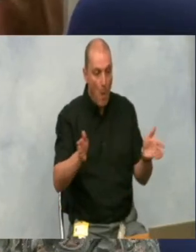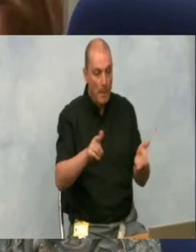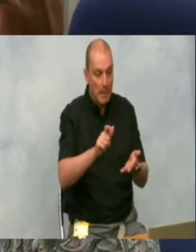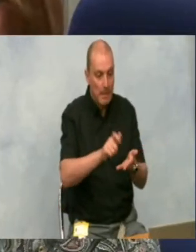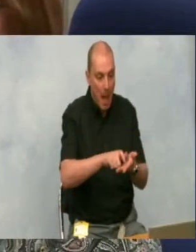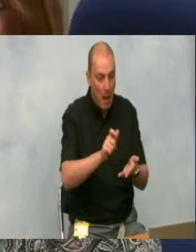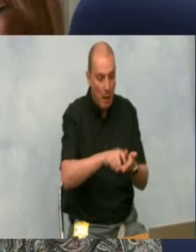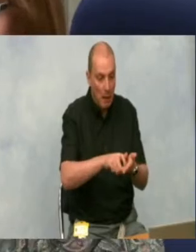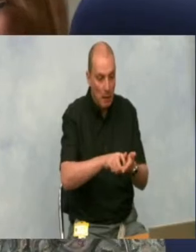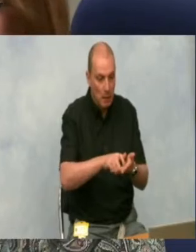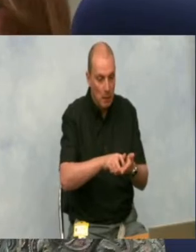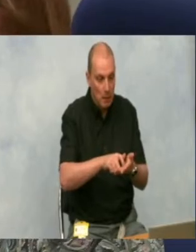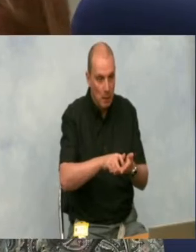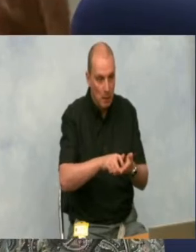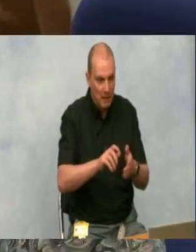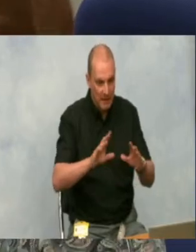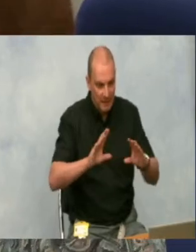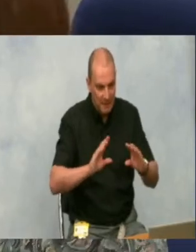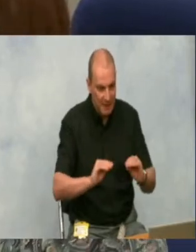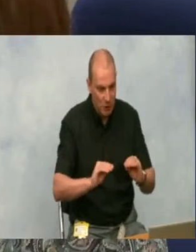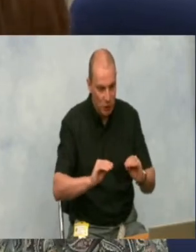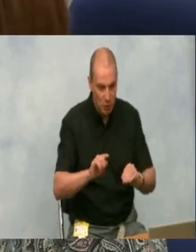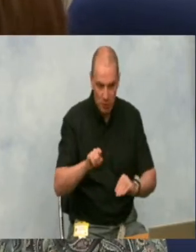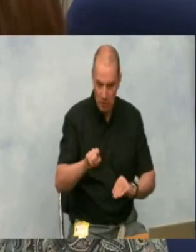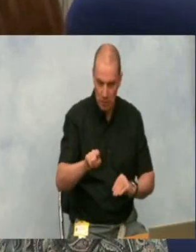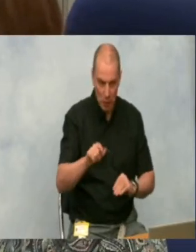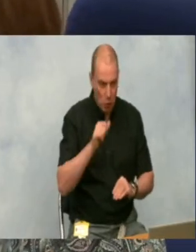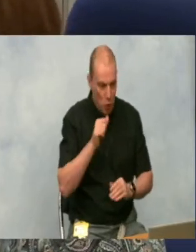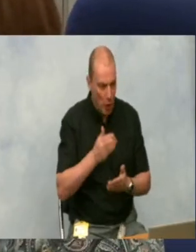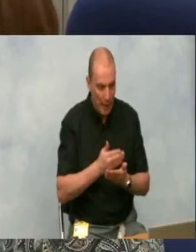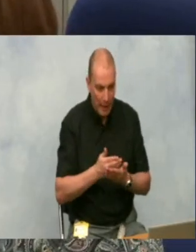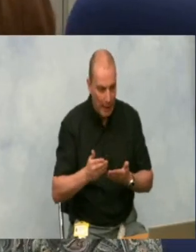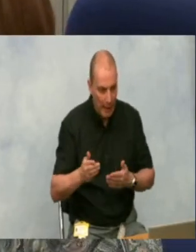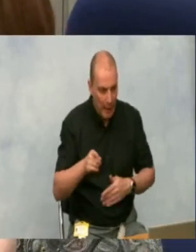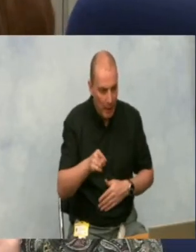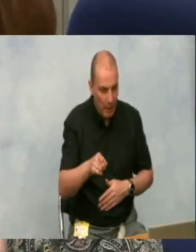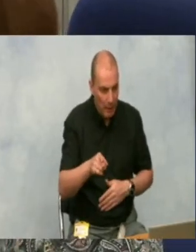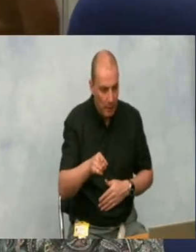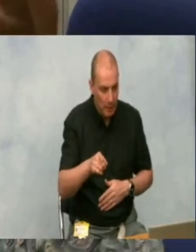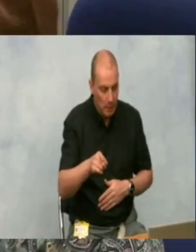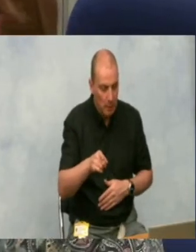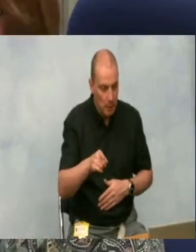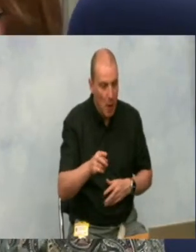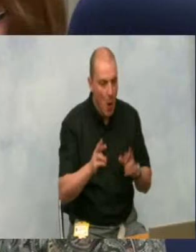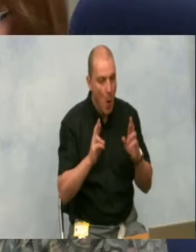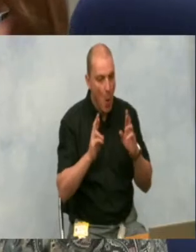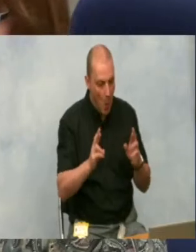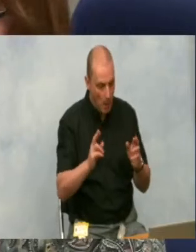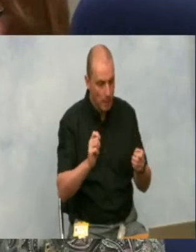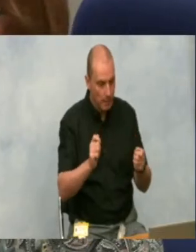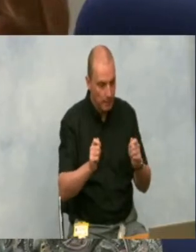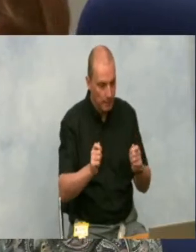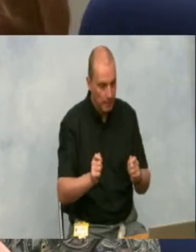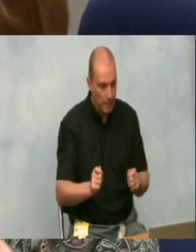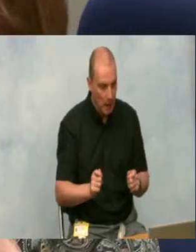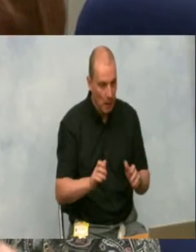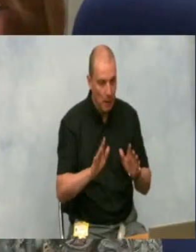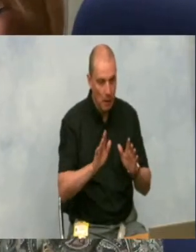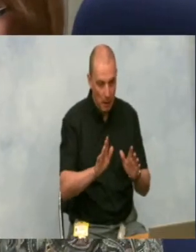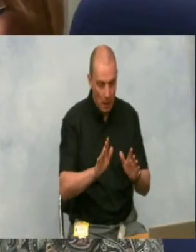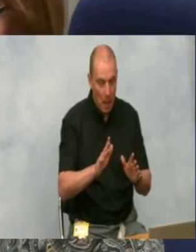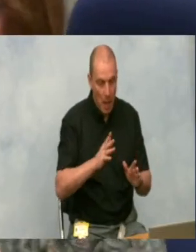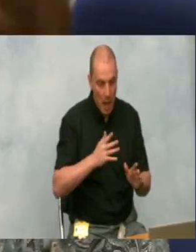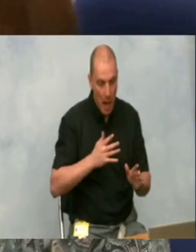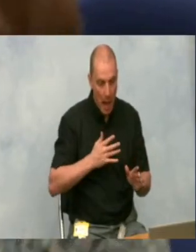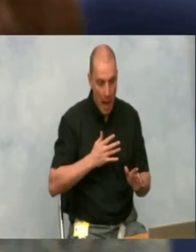any advertising of the scheme, so hopefully that will be the case. And delighted that we're going to look at